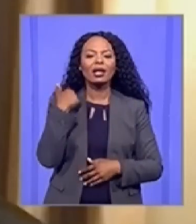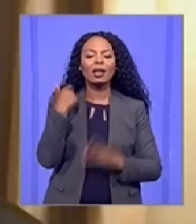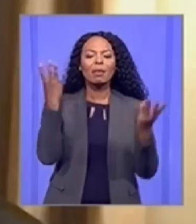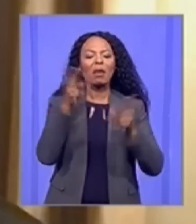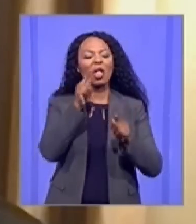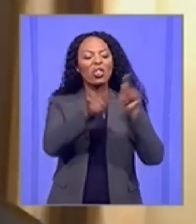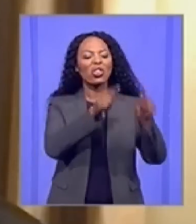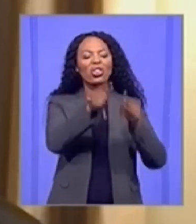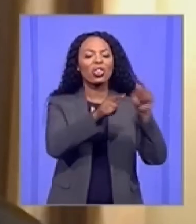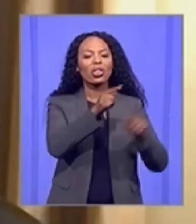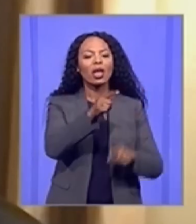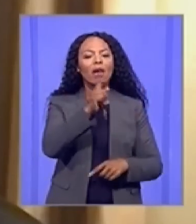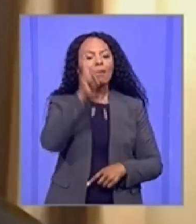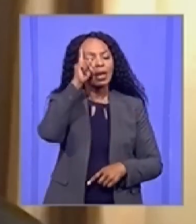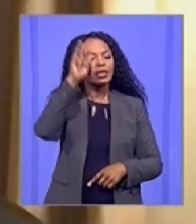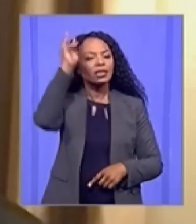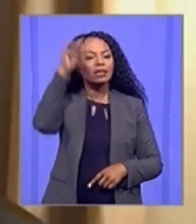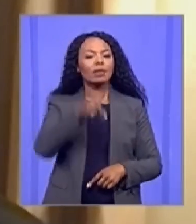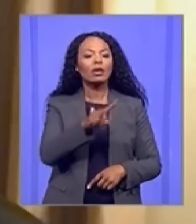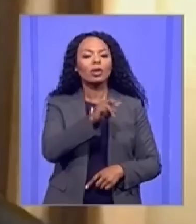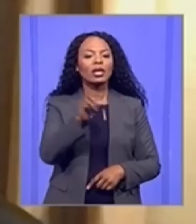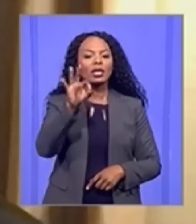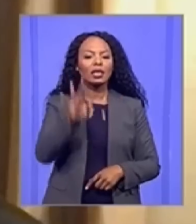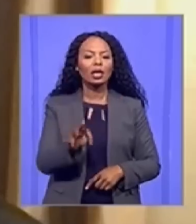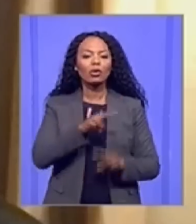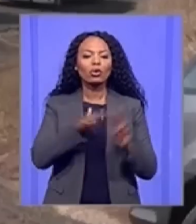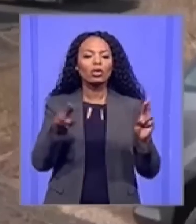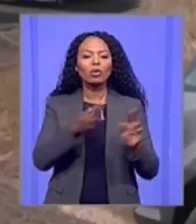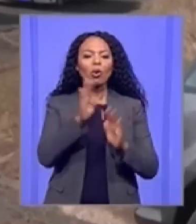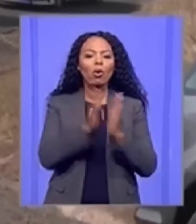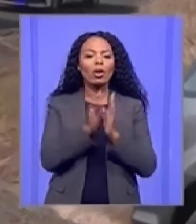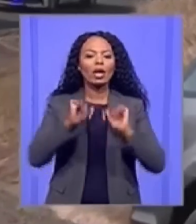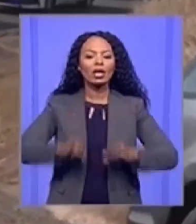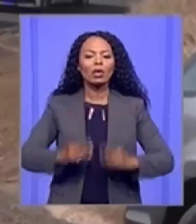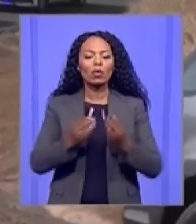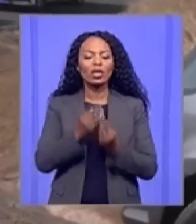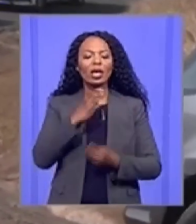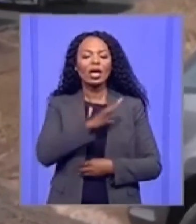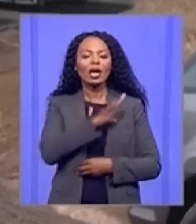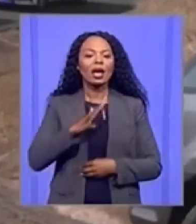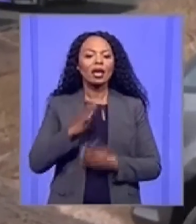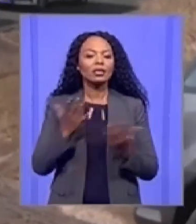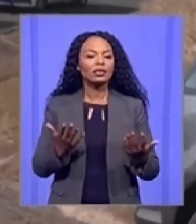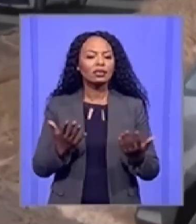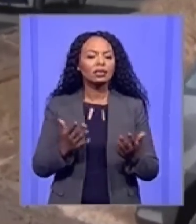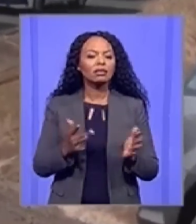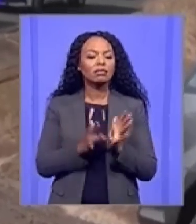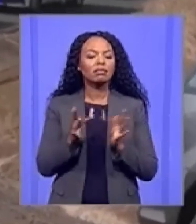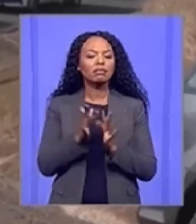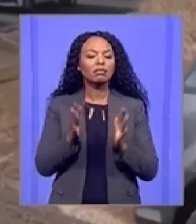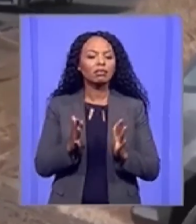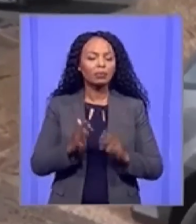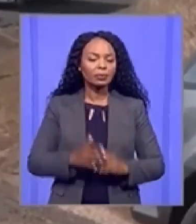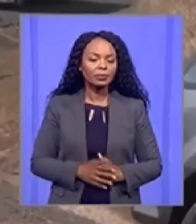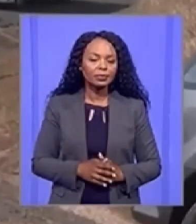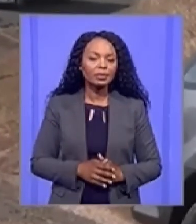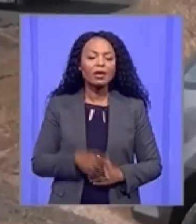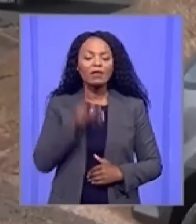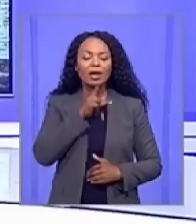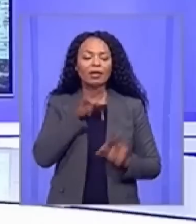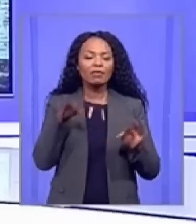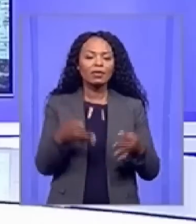and 2023 years later, not everybody agrees with Christ. Khosana Buthelezi o tla bolokwa ka Labohlano.